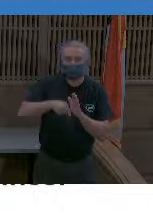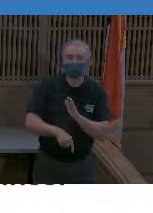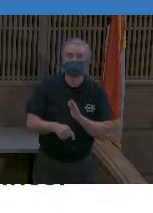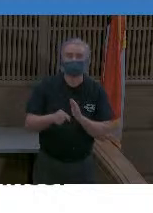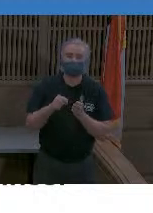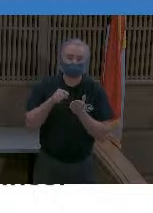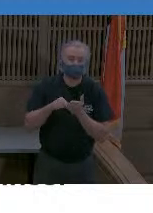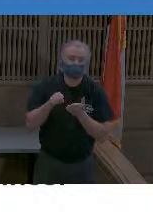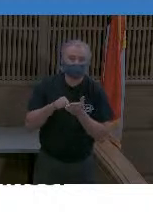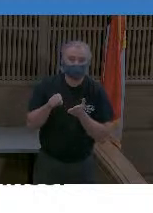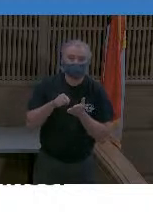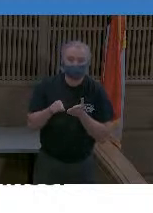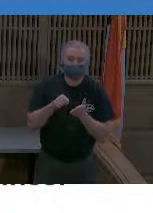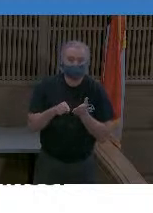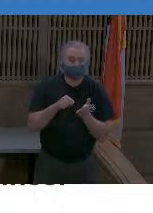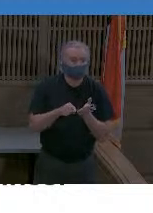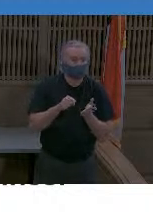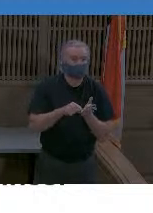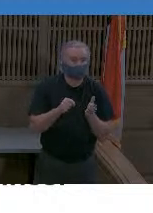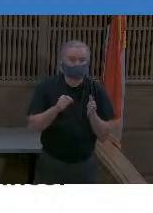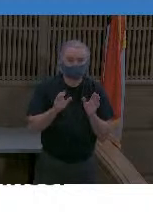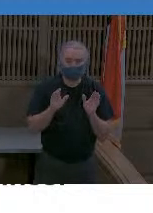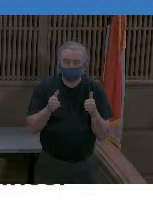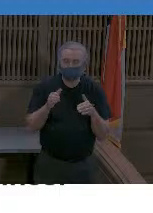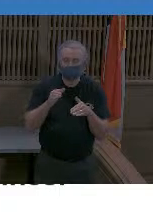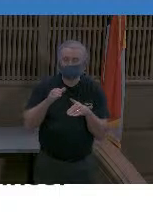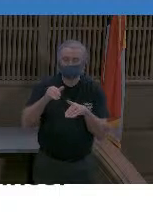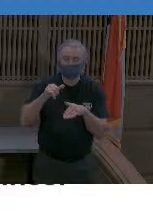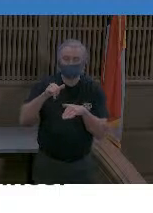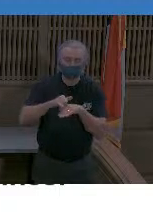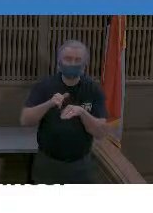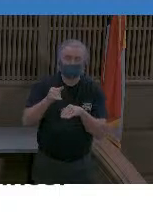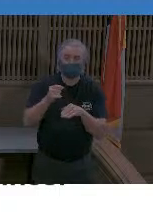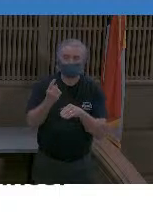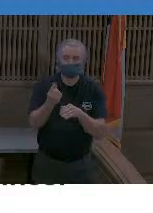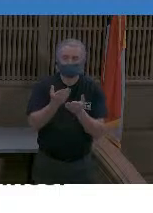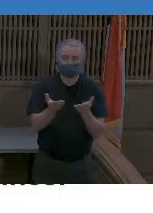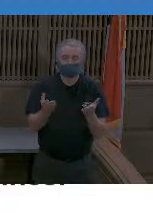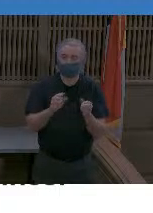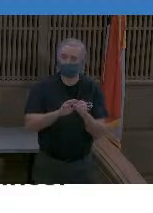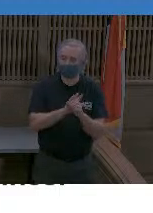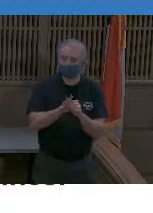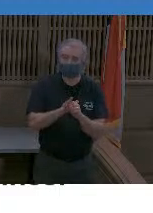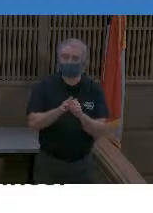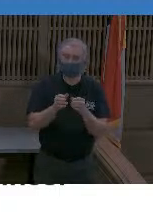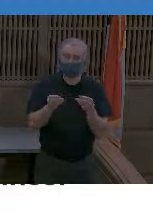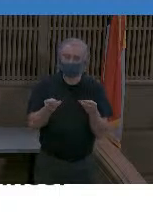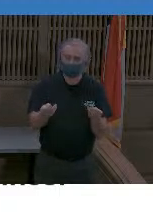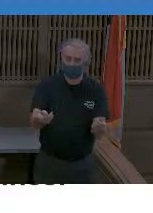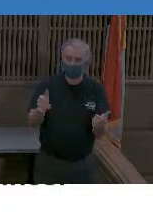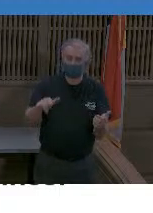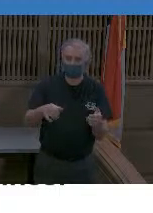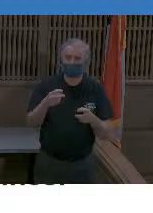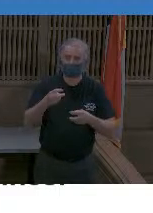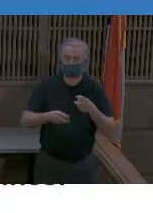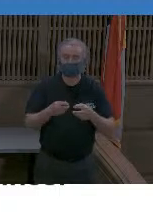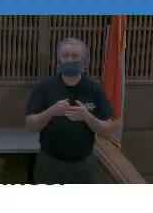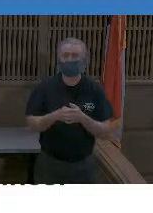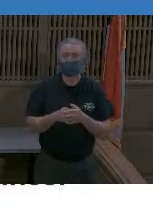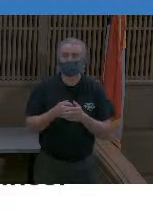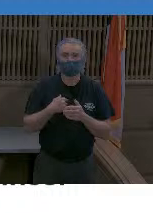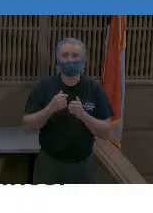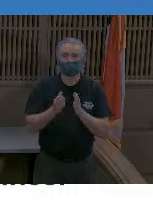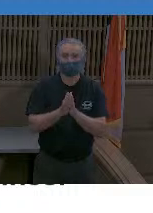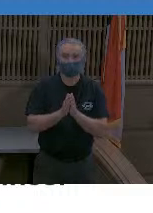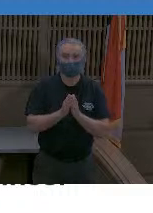been singularly focused on this one issue. And I've asked these doctors, I've talked to Dr. Black, I've